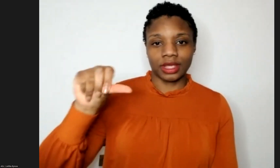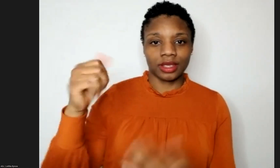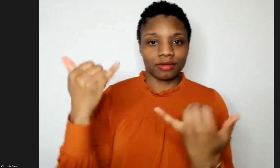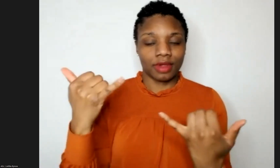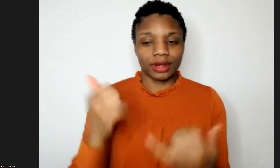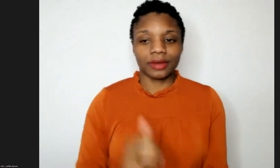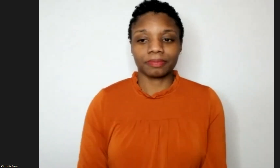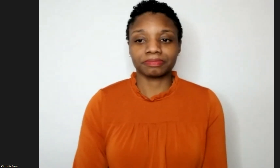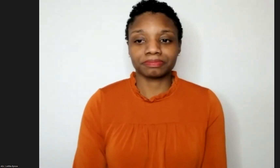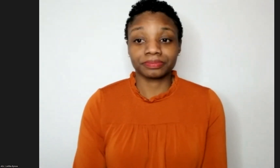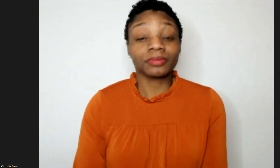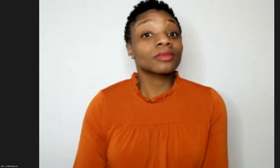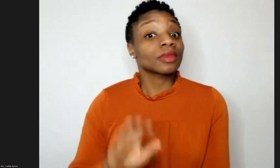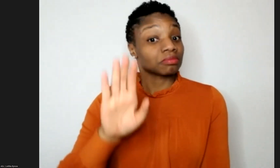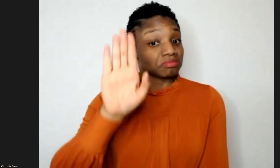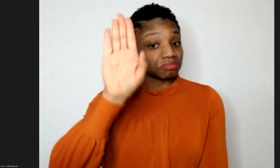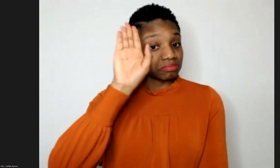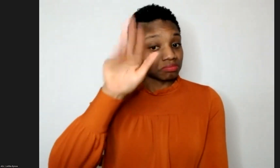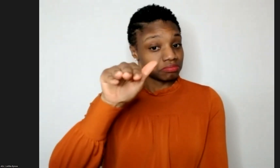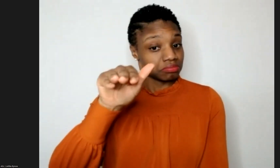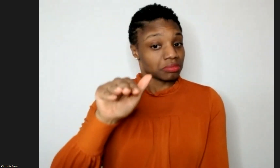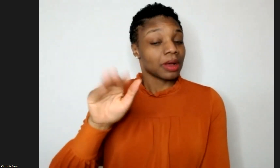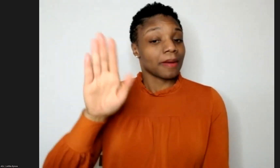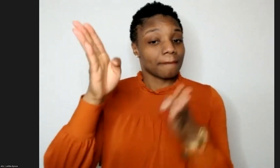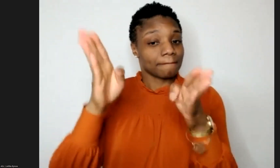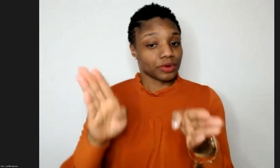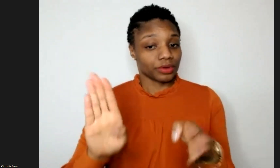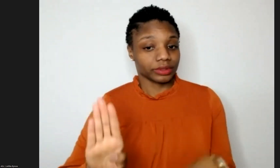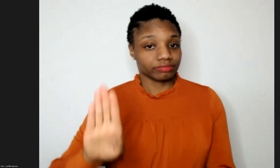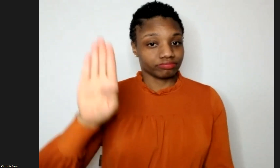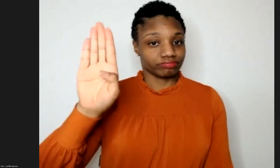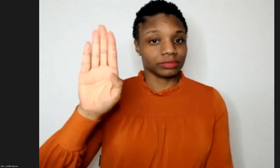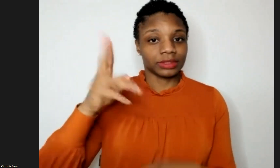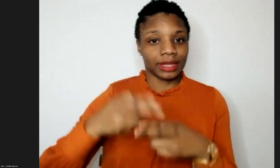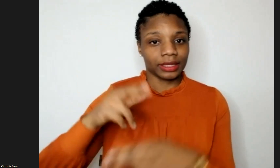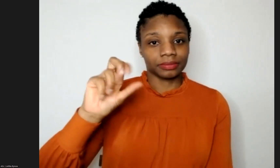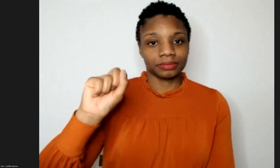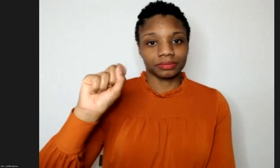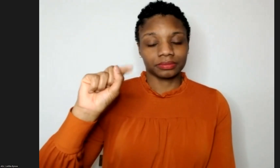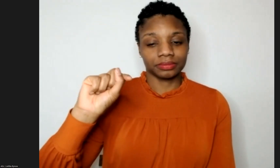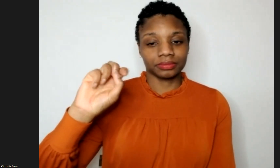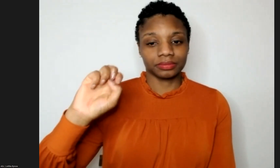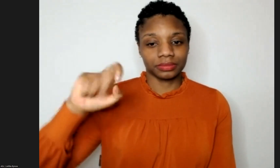Okay. We have somebody just raised their hand. I'm going to unmute you.